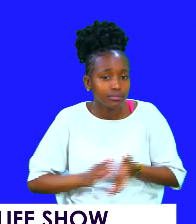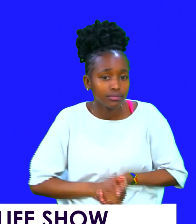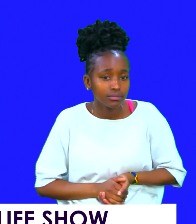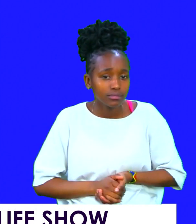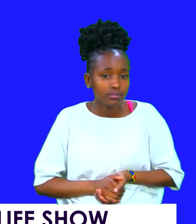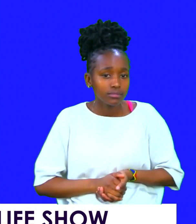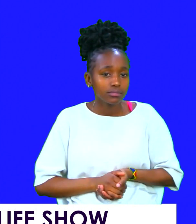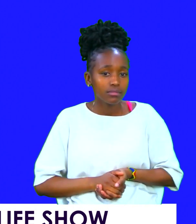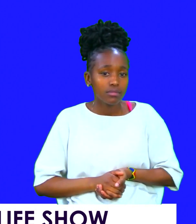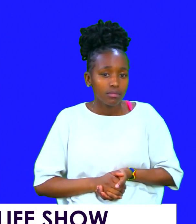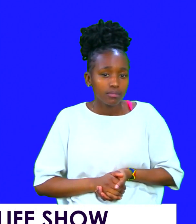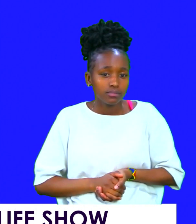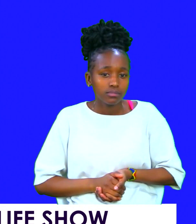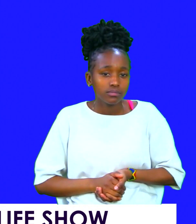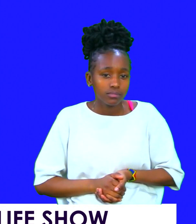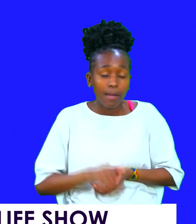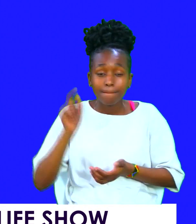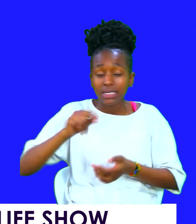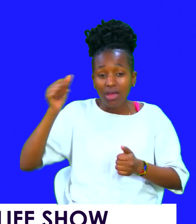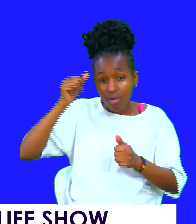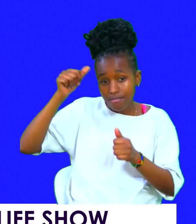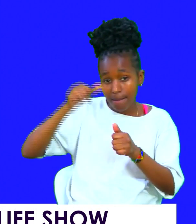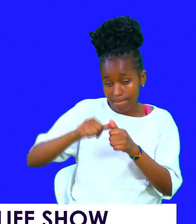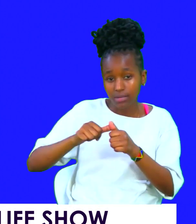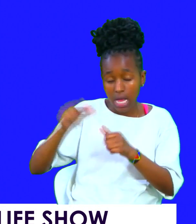Your legacy is more important.